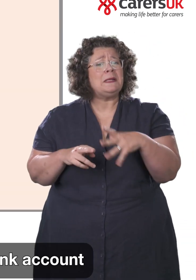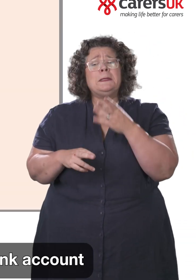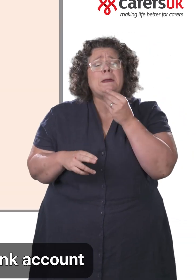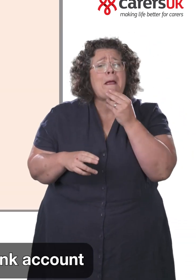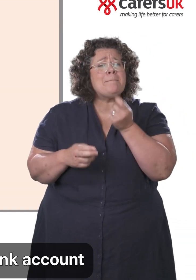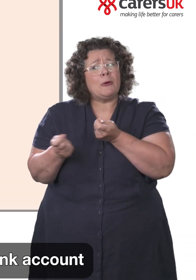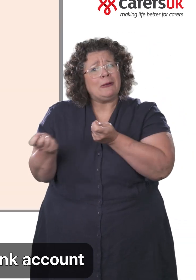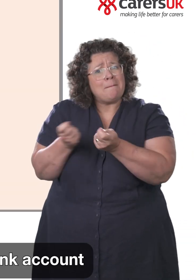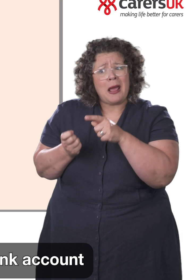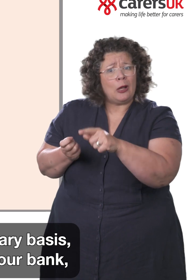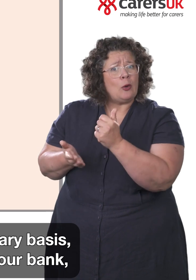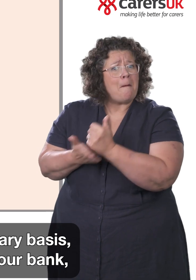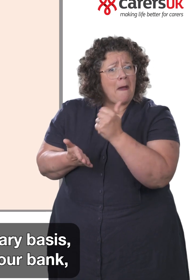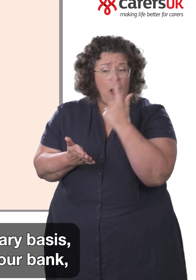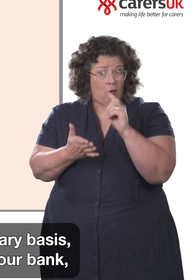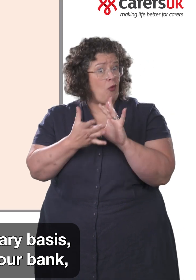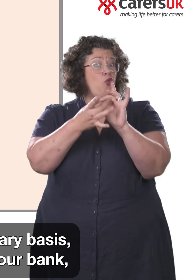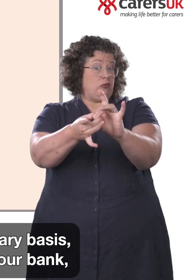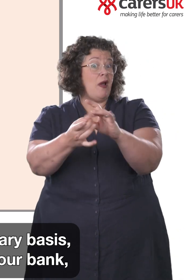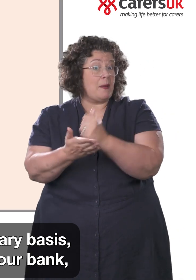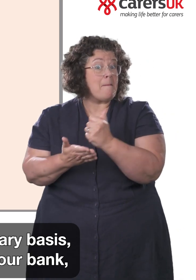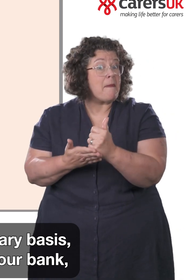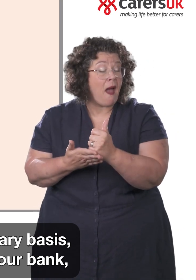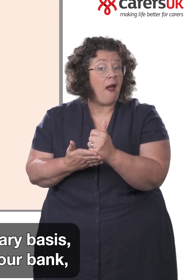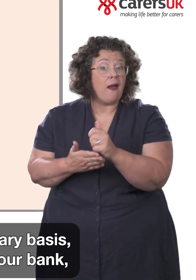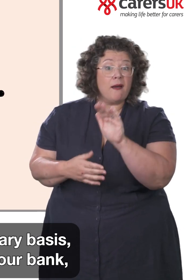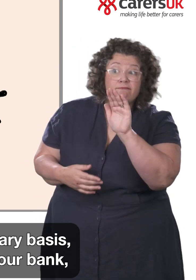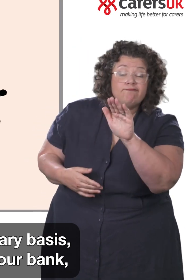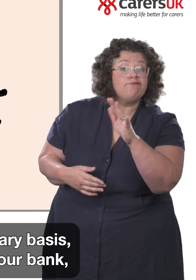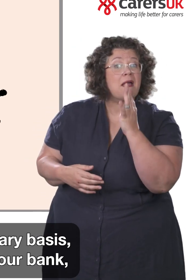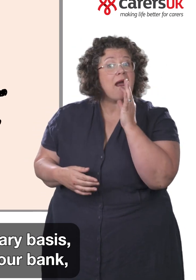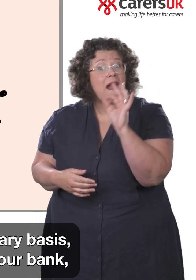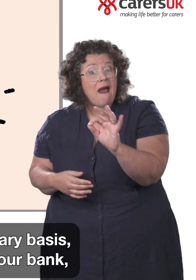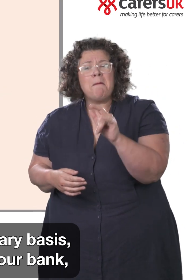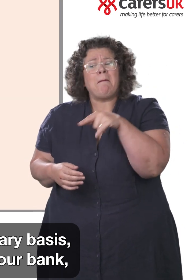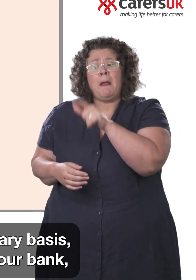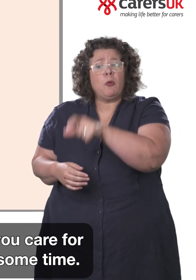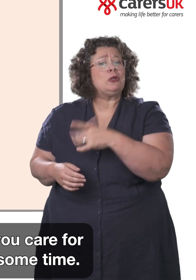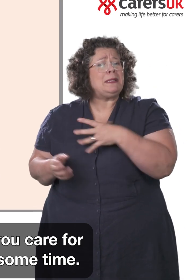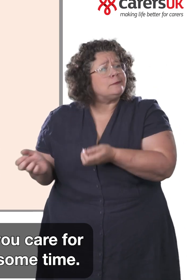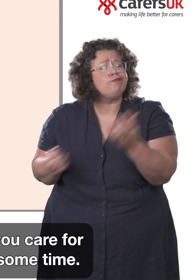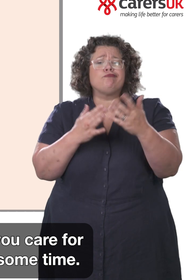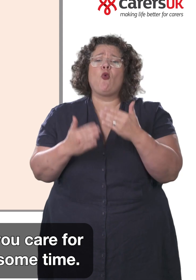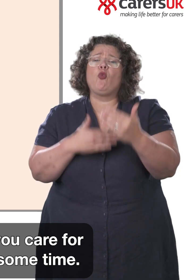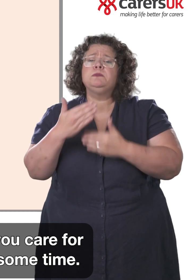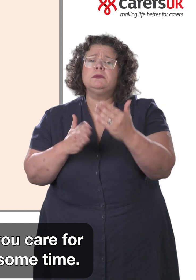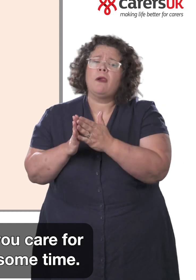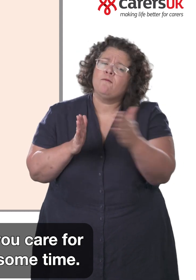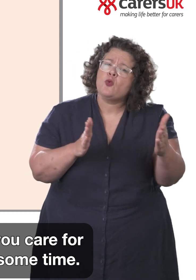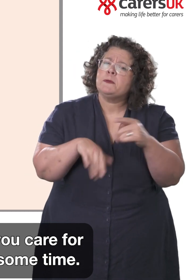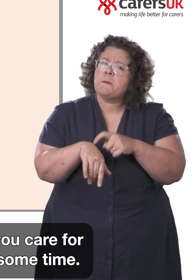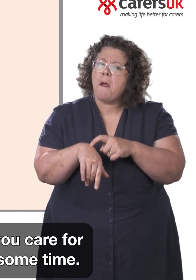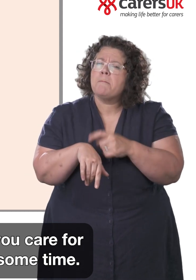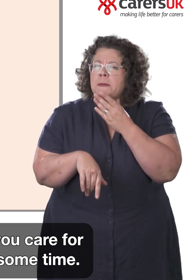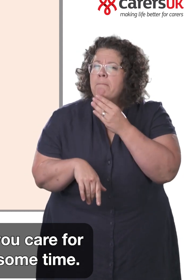If you need to manage a bank account for someone on a temporary basis, you can simply contact your bank. For instance, if the person you care for